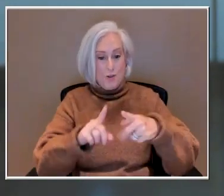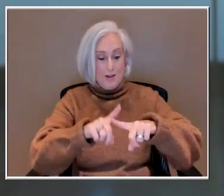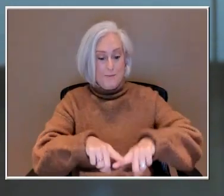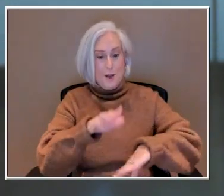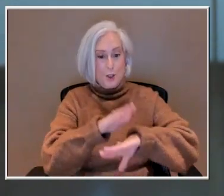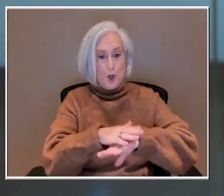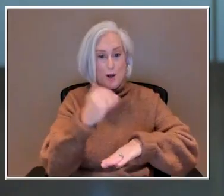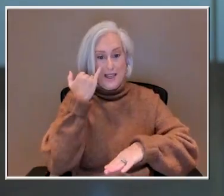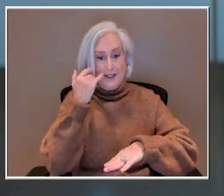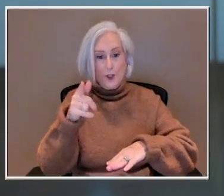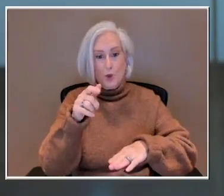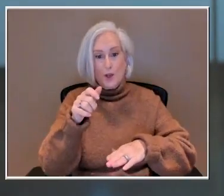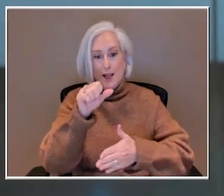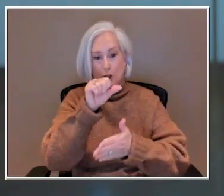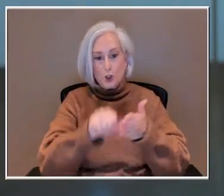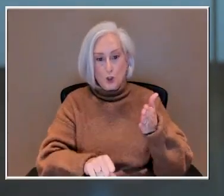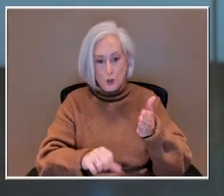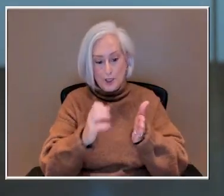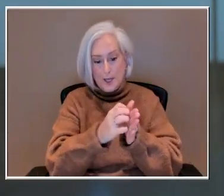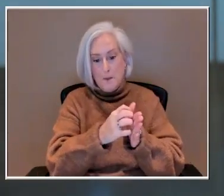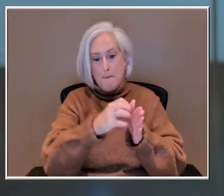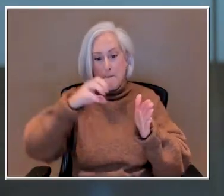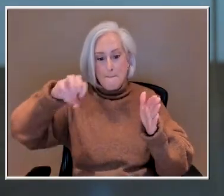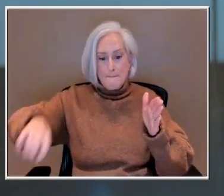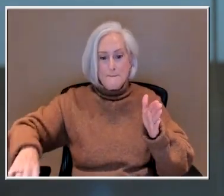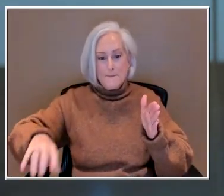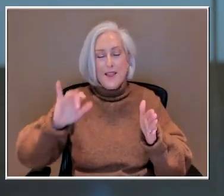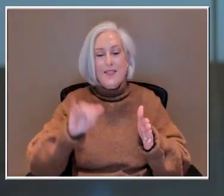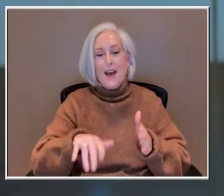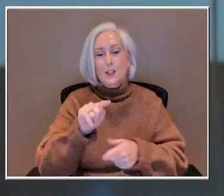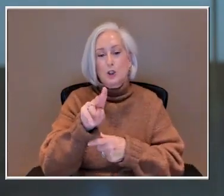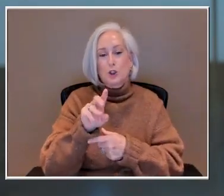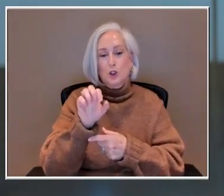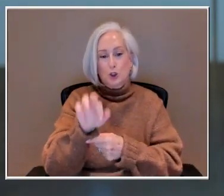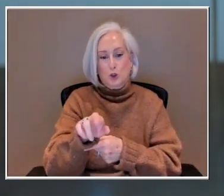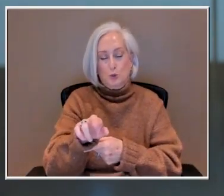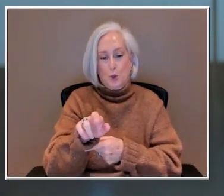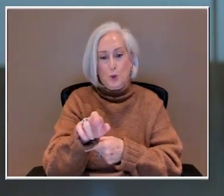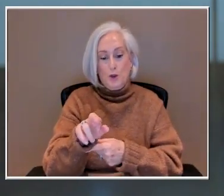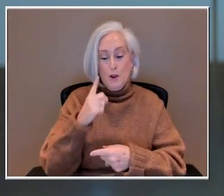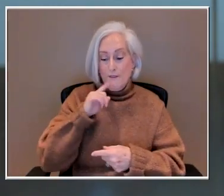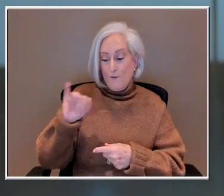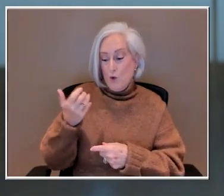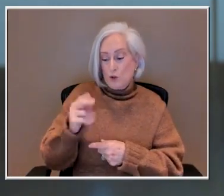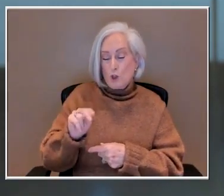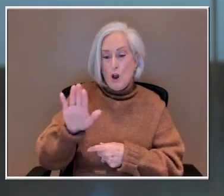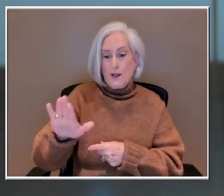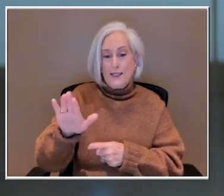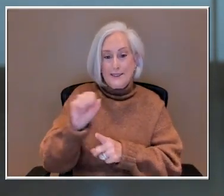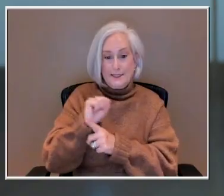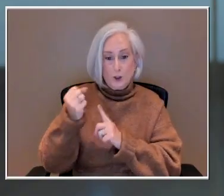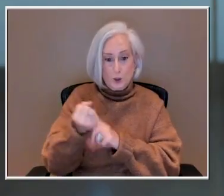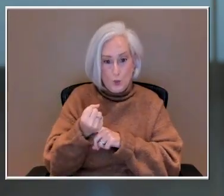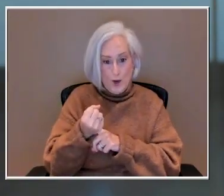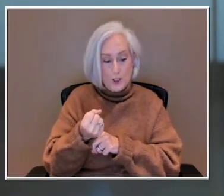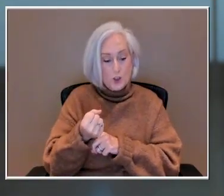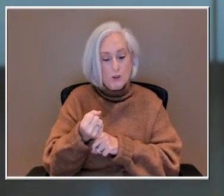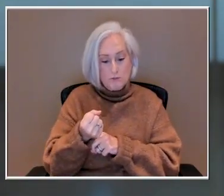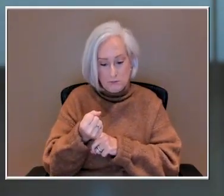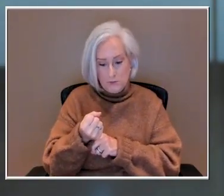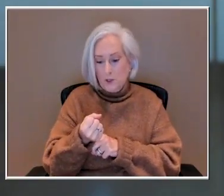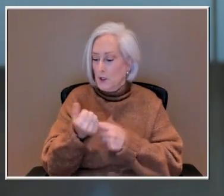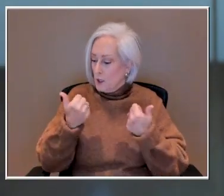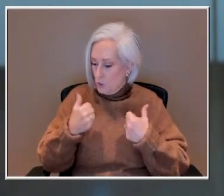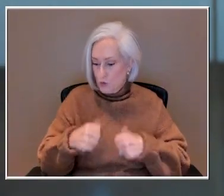surgically remove the tumor. So for all of these cases, such as John's case, we absolutely try to remove the